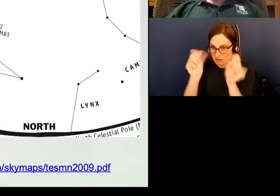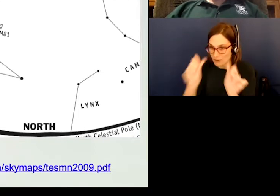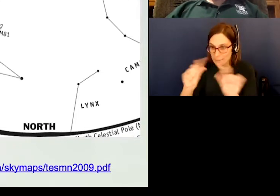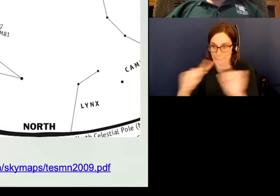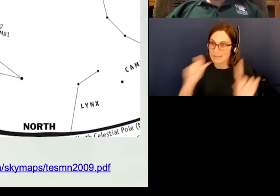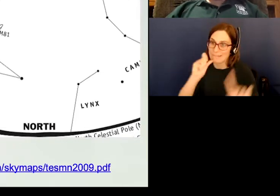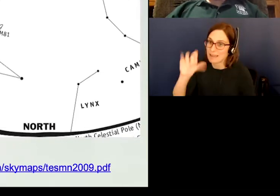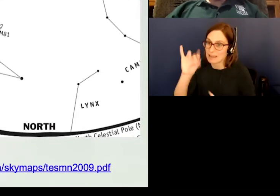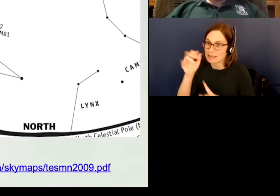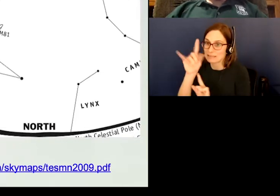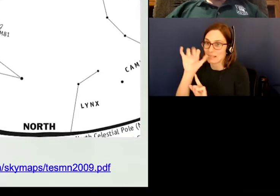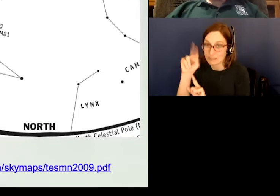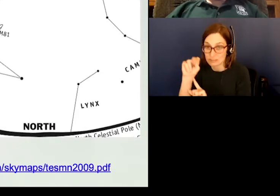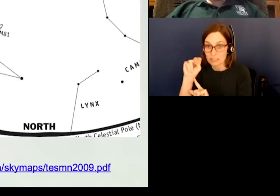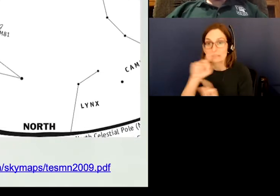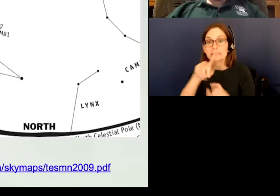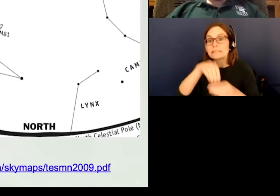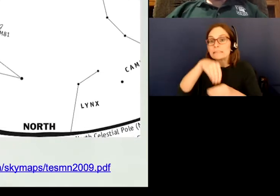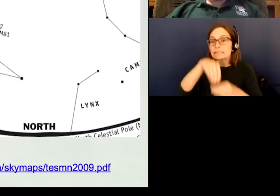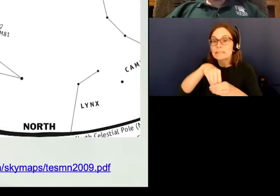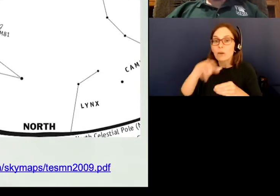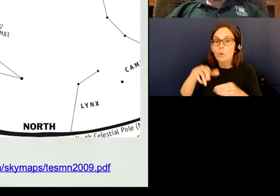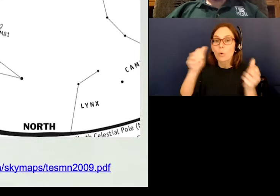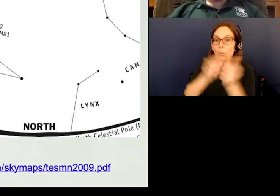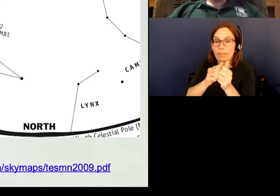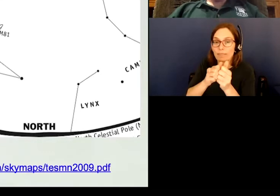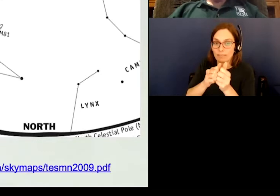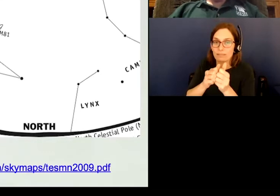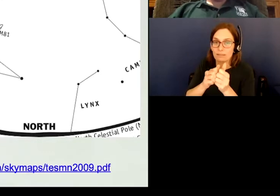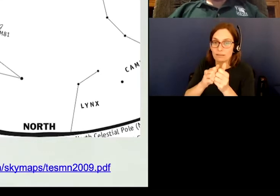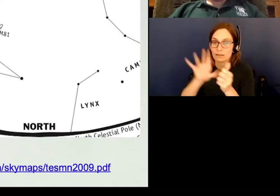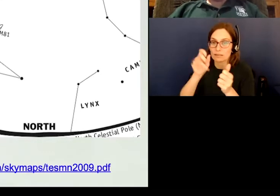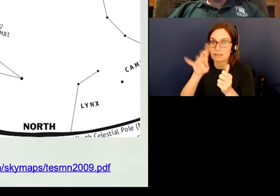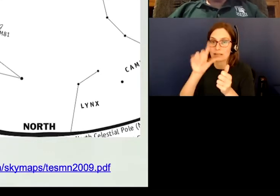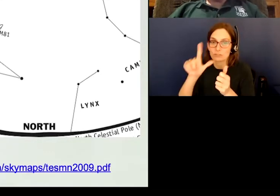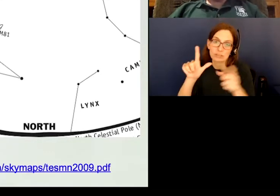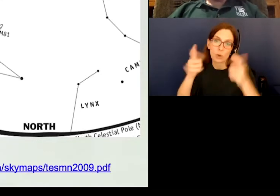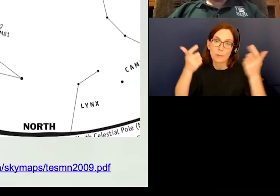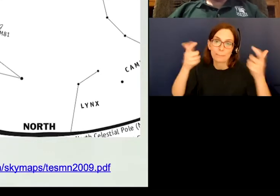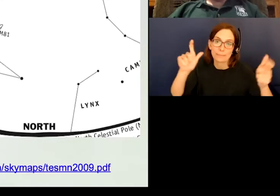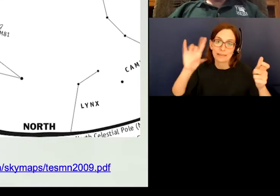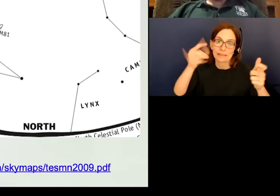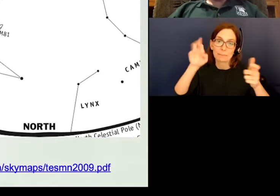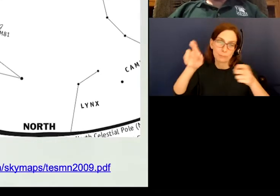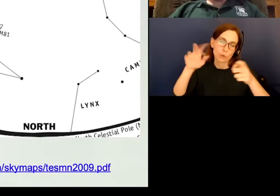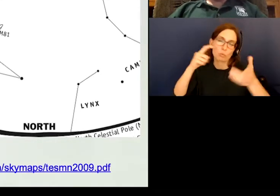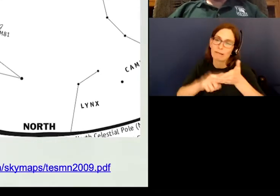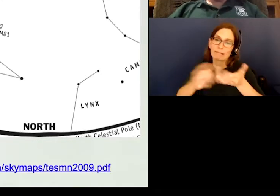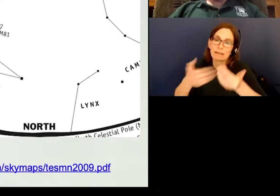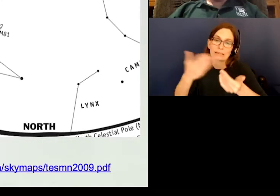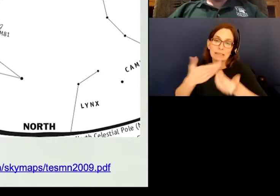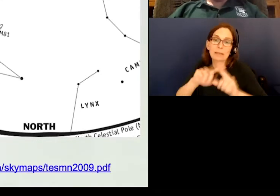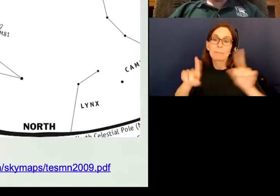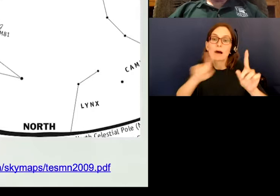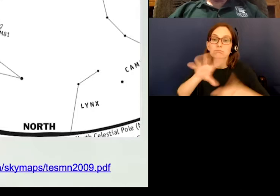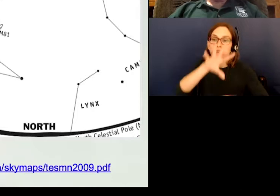It can exist within or across constellations. For example, here is the Big Dipper, which most of you will recognize, but you can see that it is